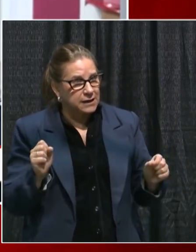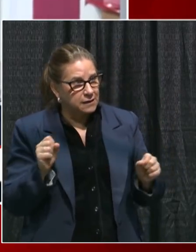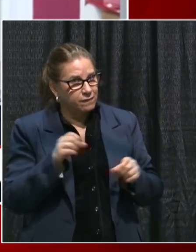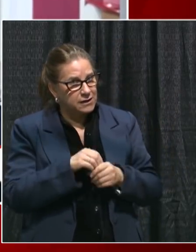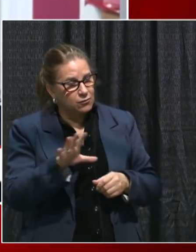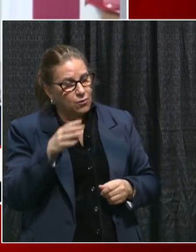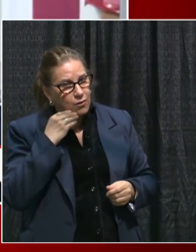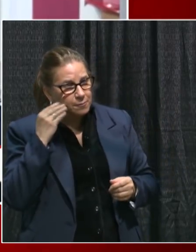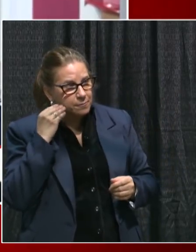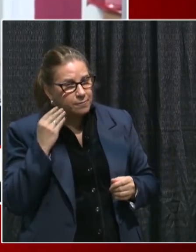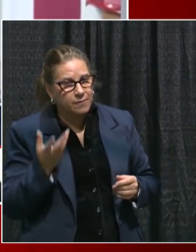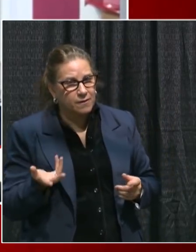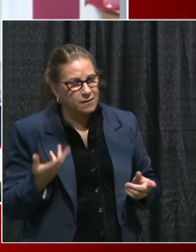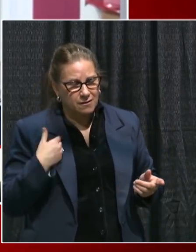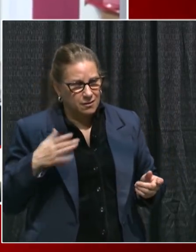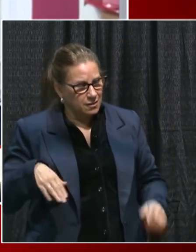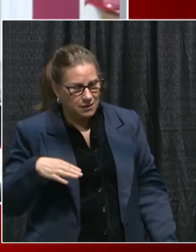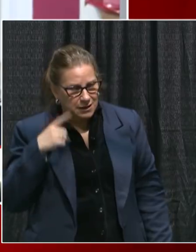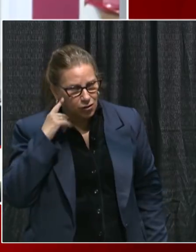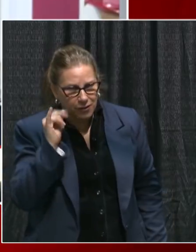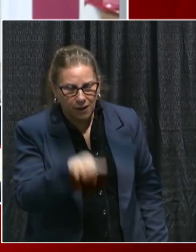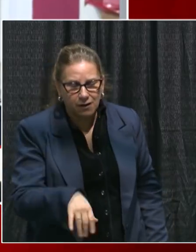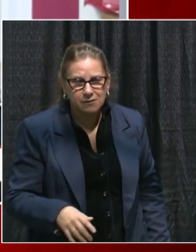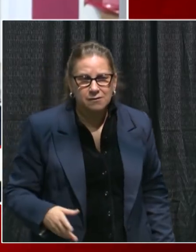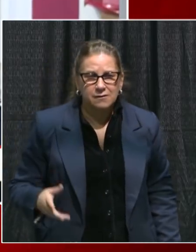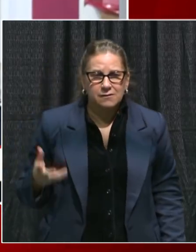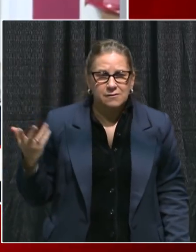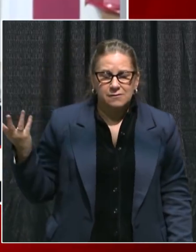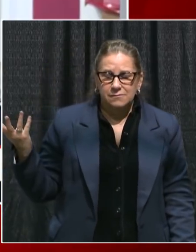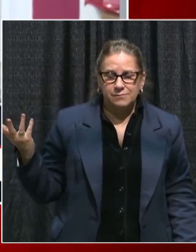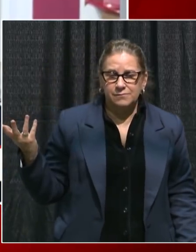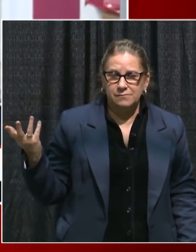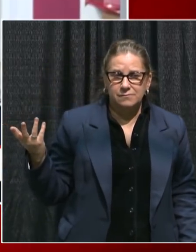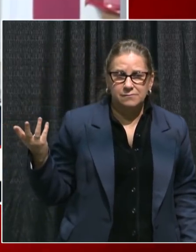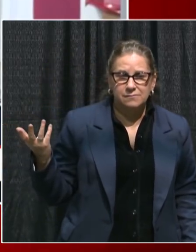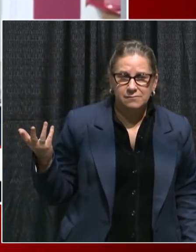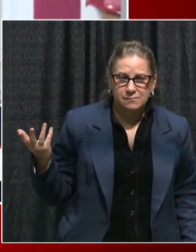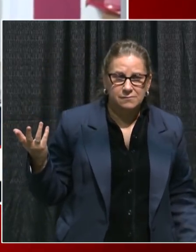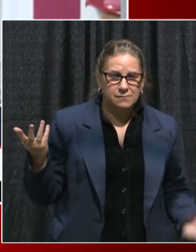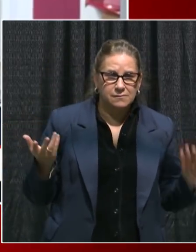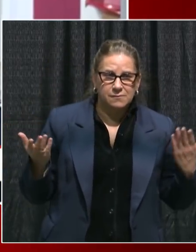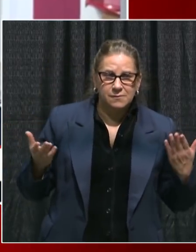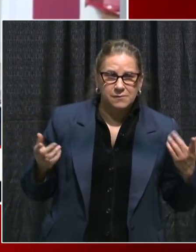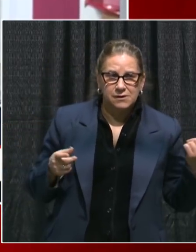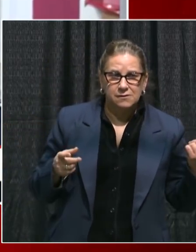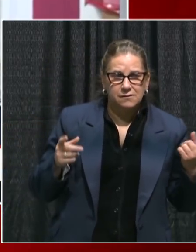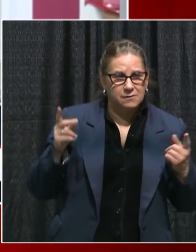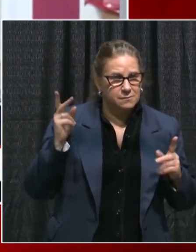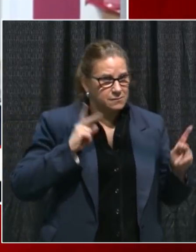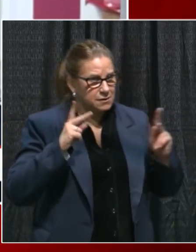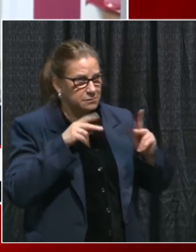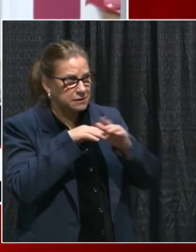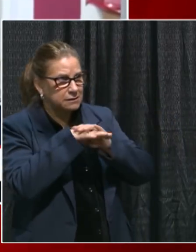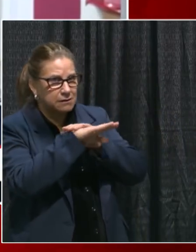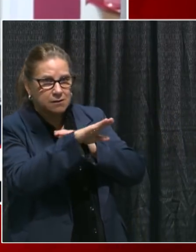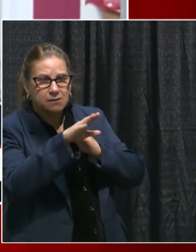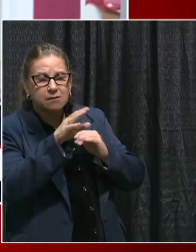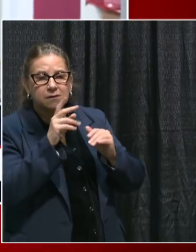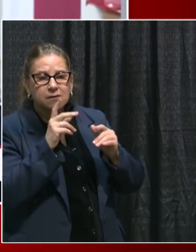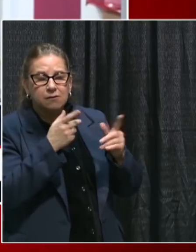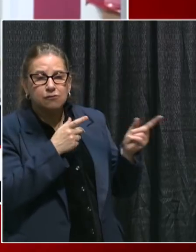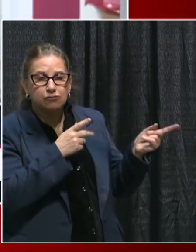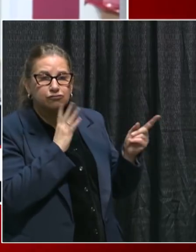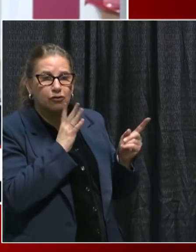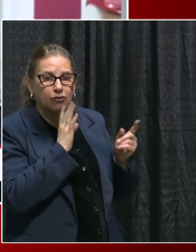that. Okay, well, will you humor me? Perhaps if you go onto Twitter, people are expressing that concern. I know you haven't had a chance to check Twitter in the past 10